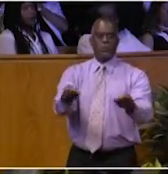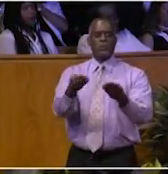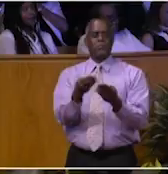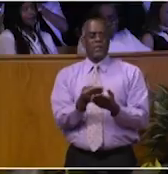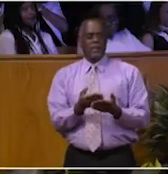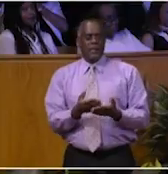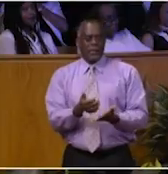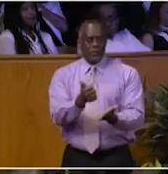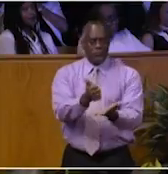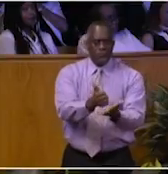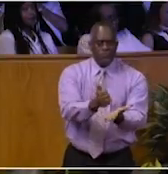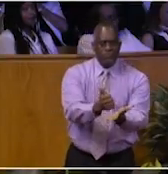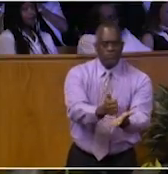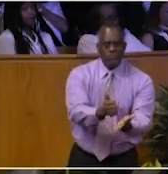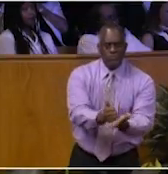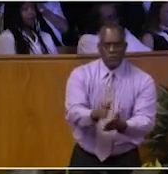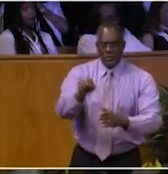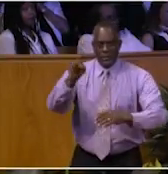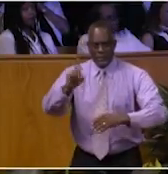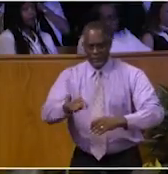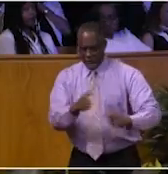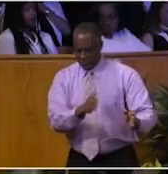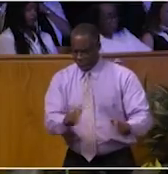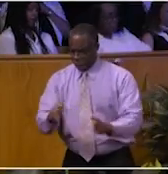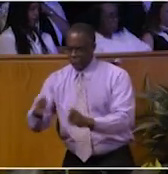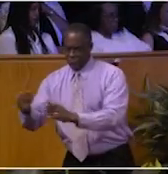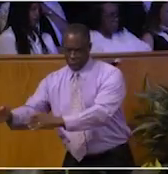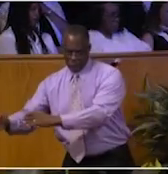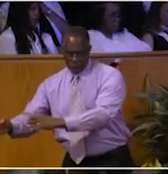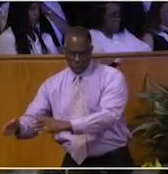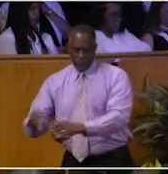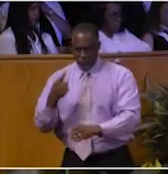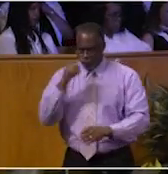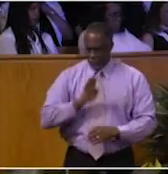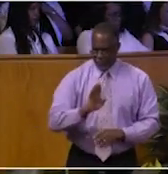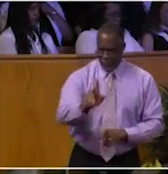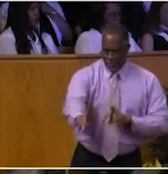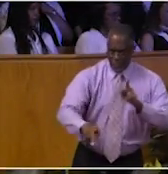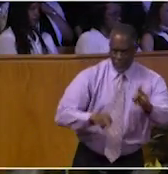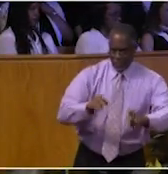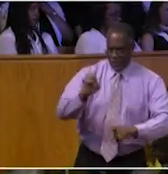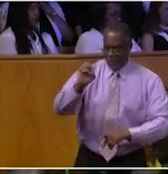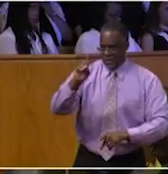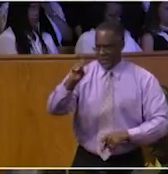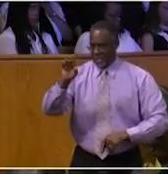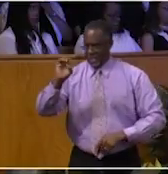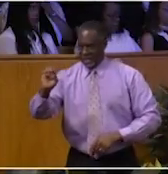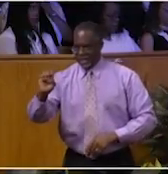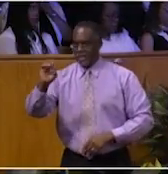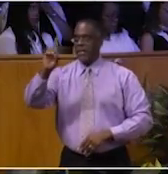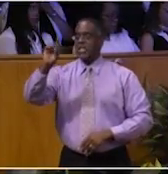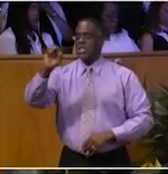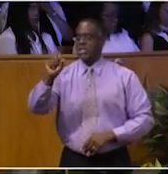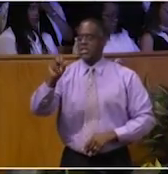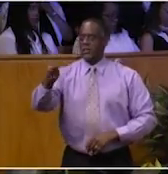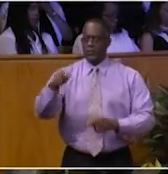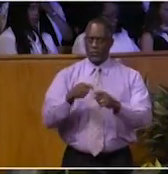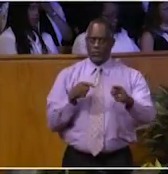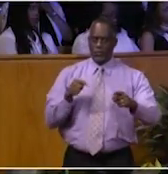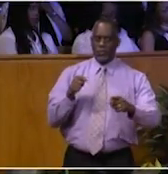social needs of its congregants. Bishop Eddie Dixon from Houston put it this way. He